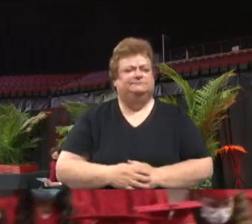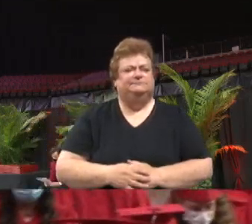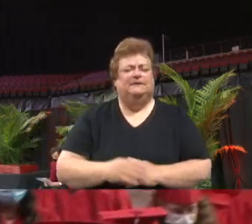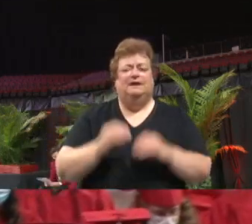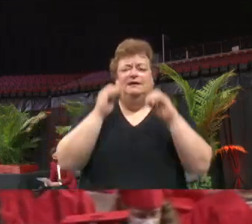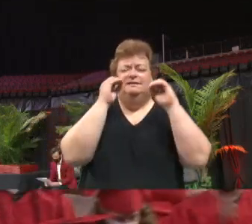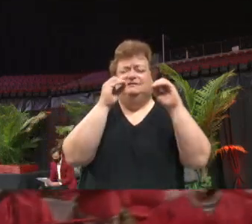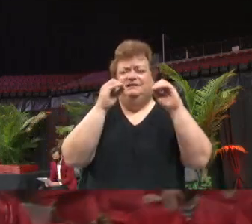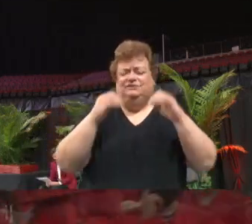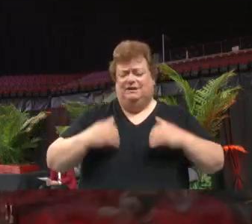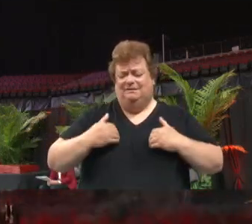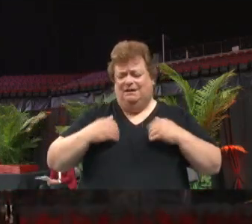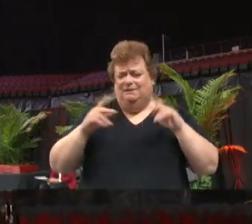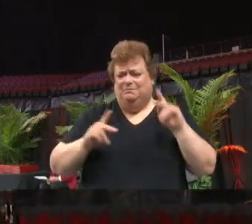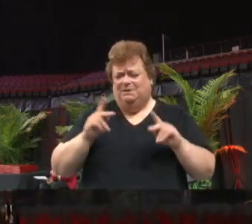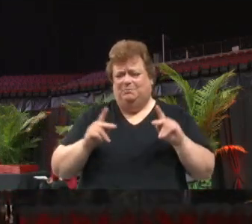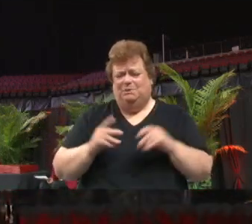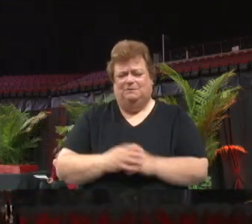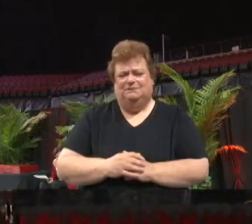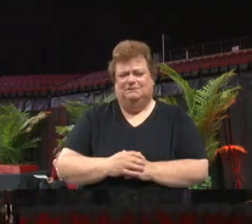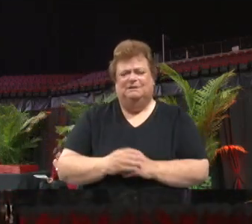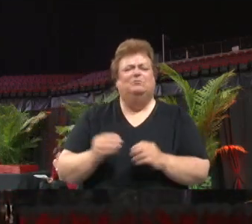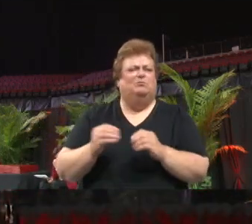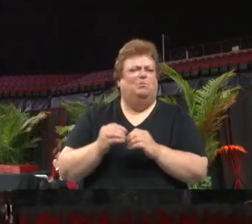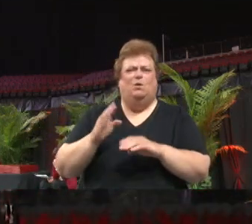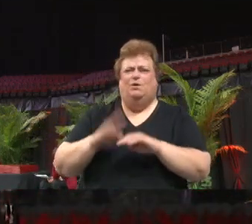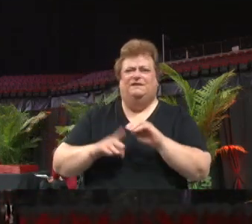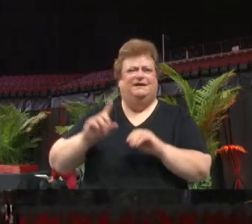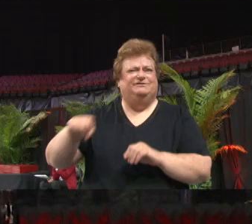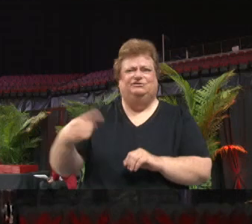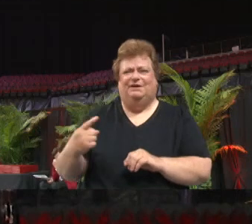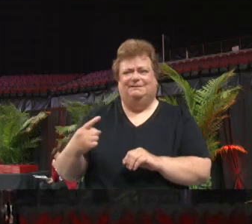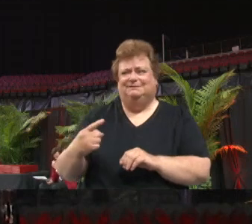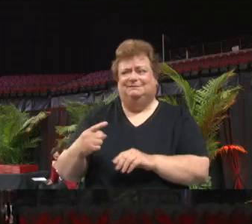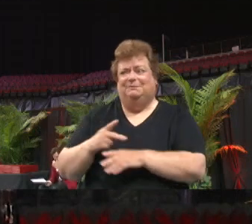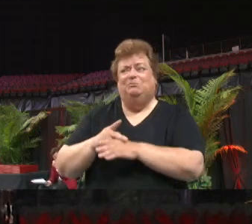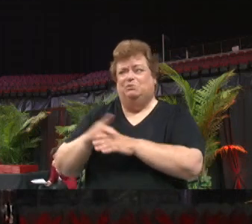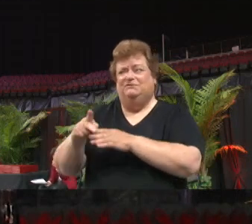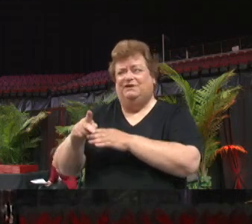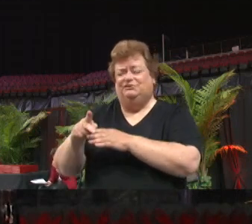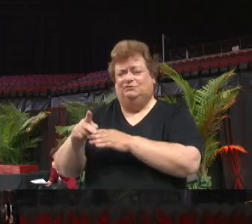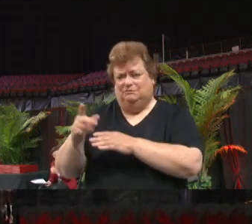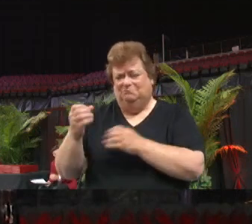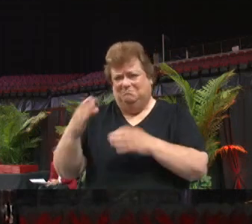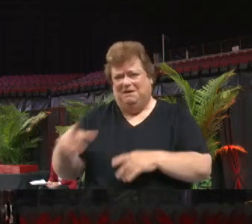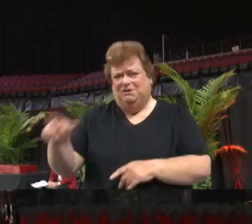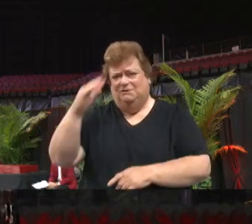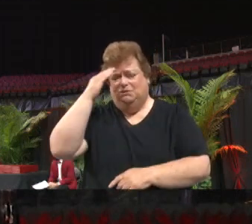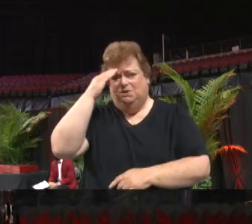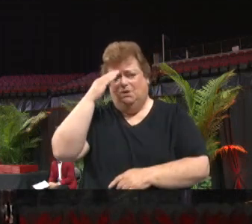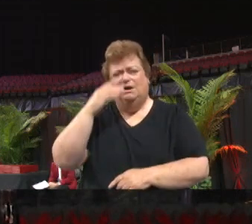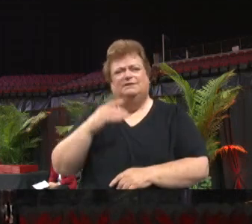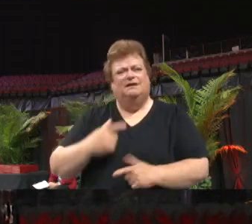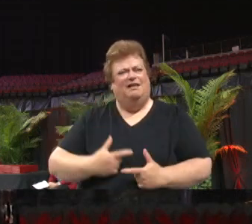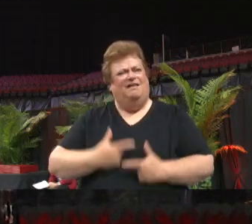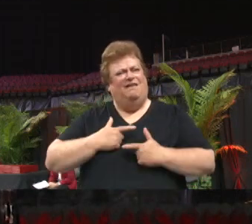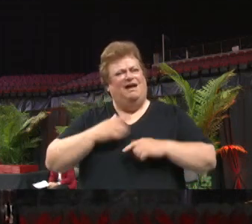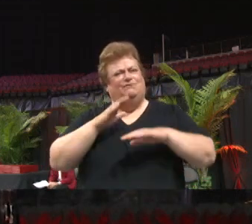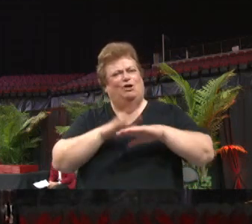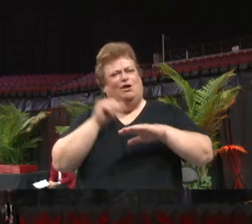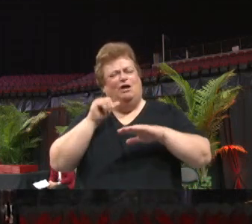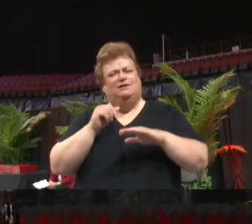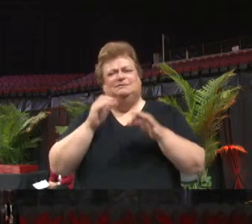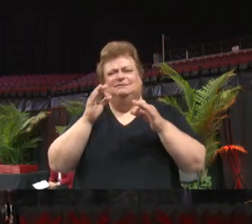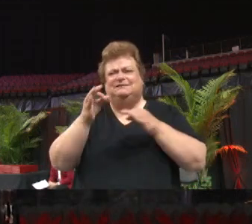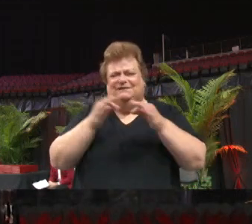Educating young people is more than a profession, as many of you know. It is a life's calling. It defines who you